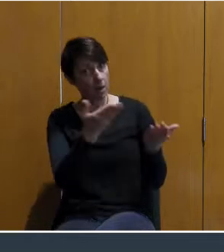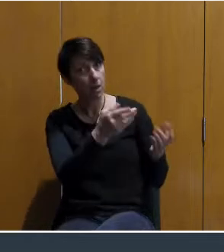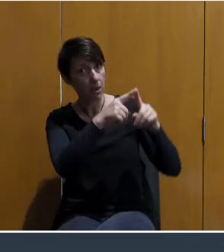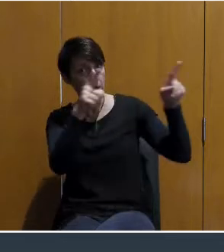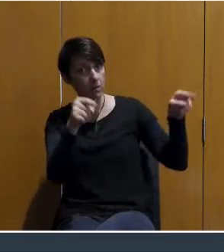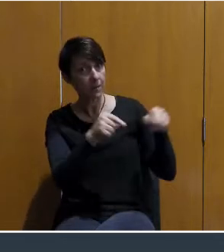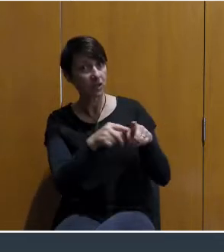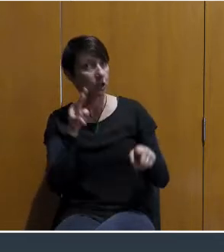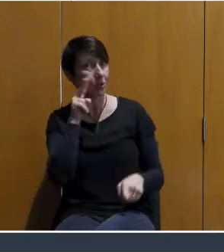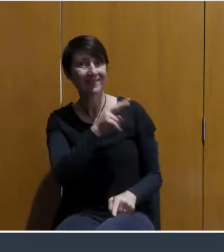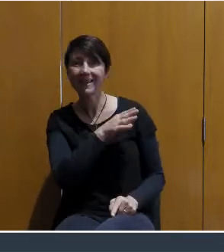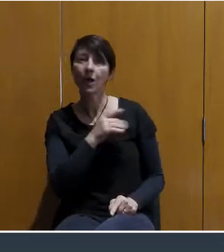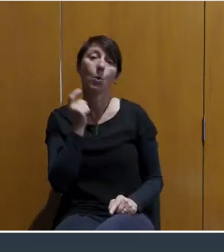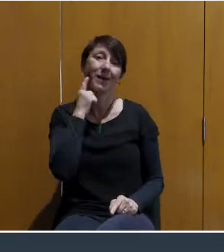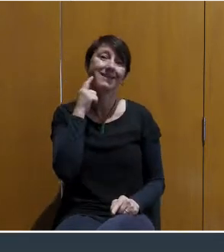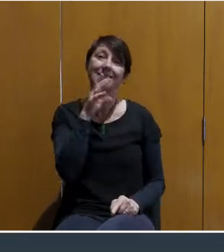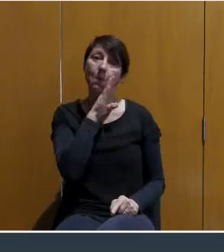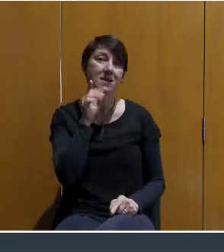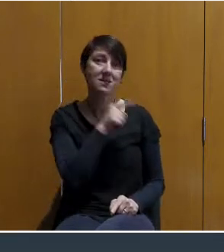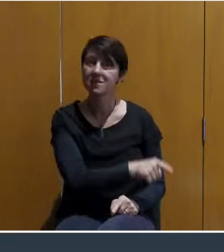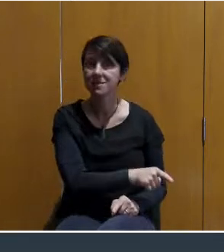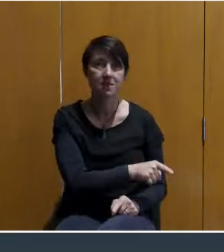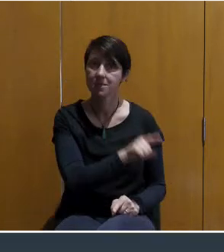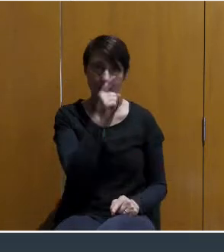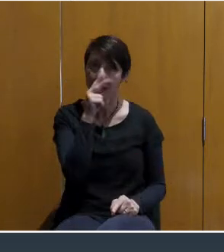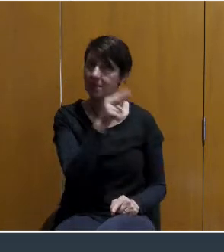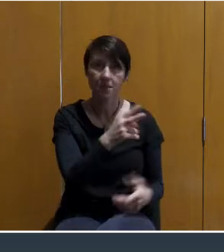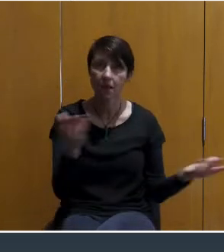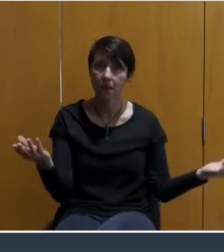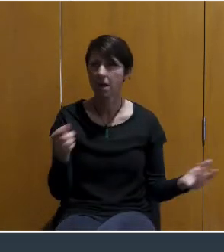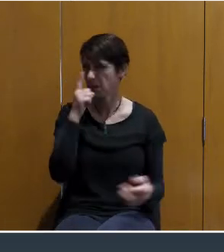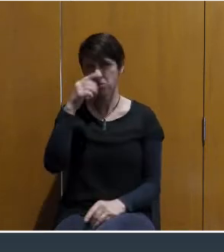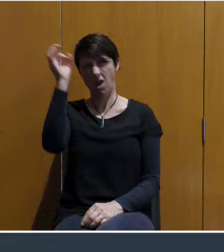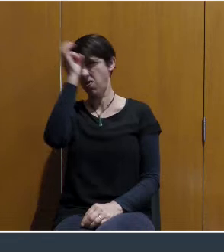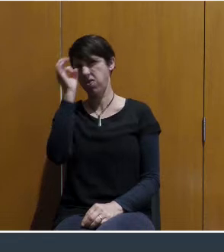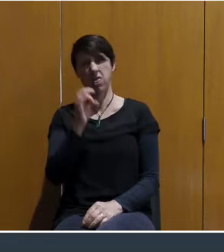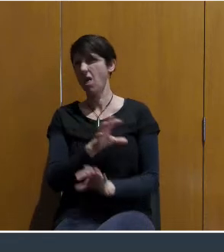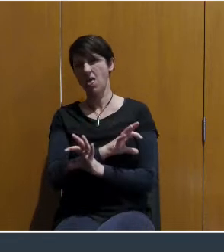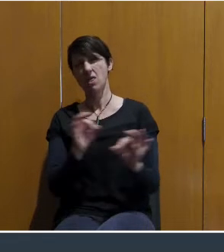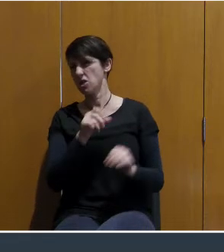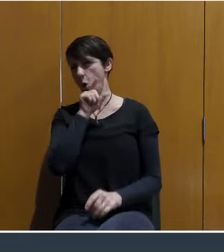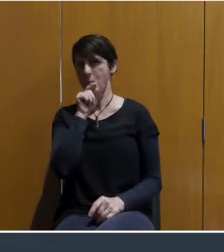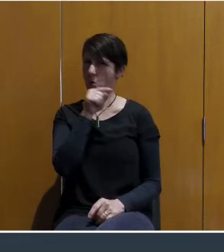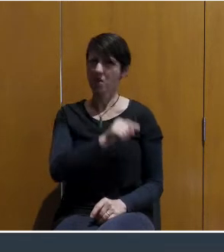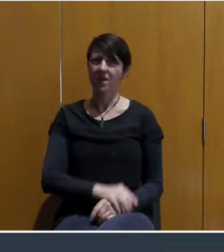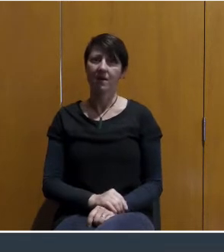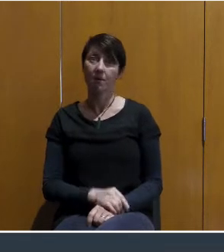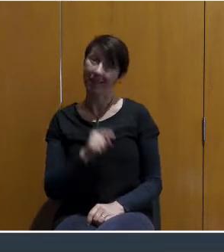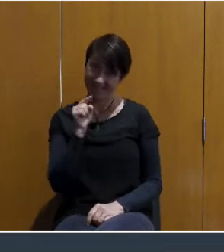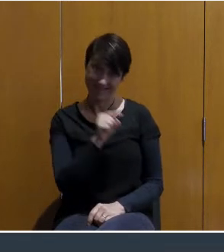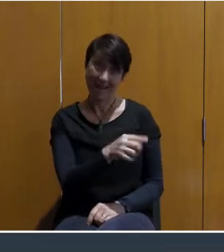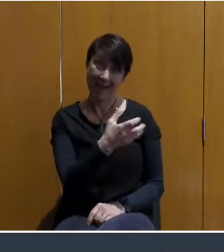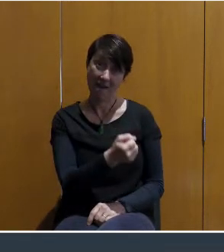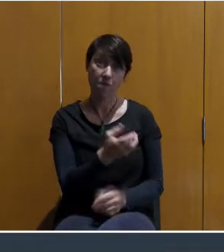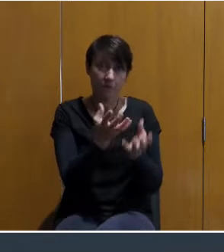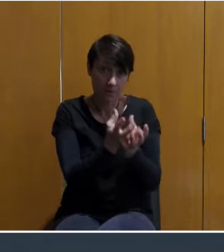people tell you that there aren't any birds there. I just want to make this issue very clear for you. So here we have a